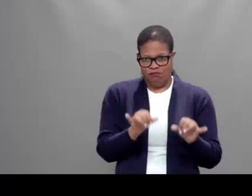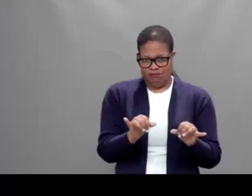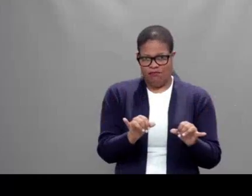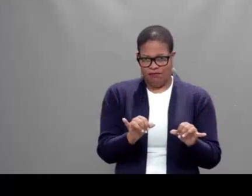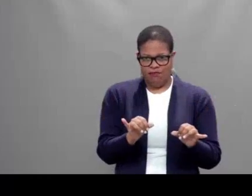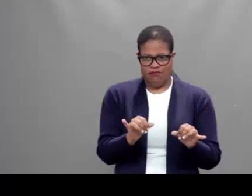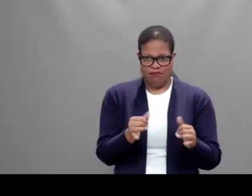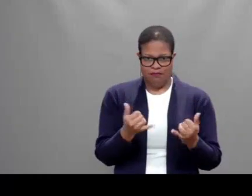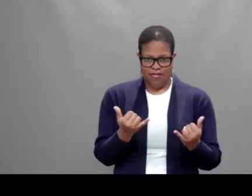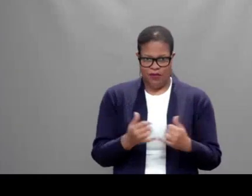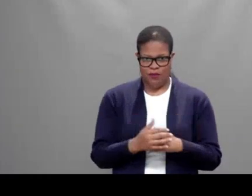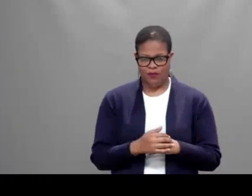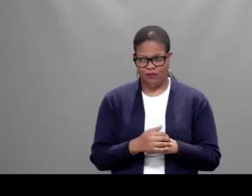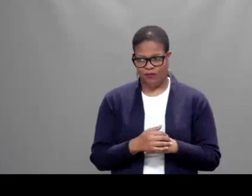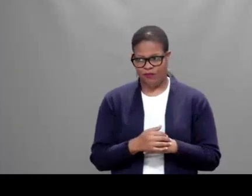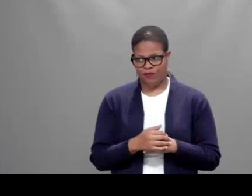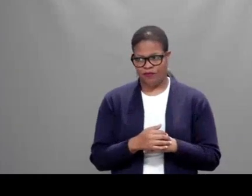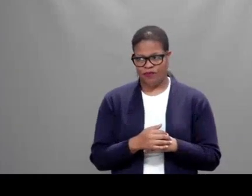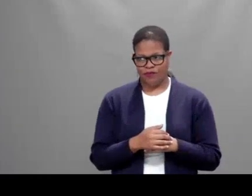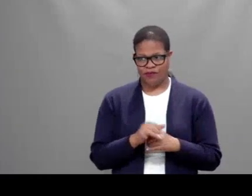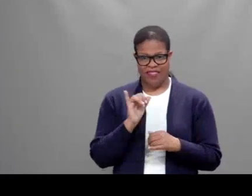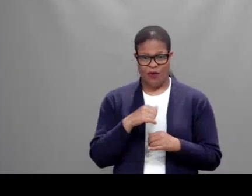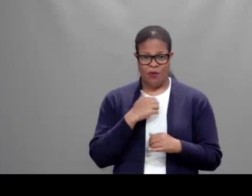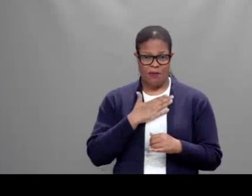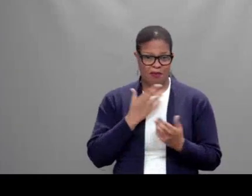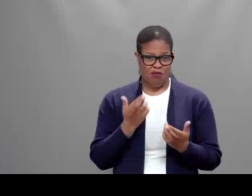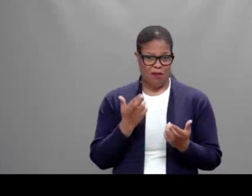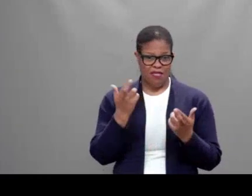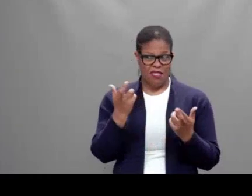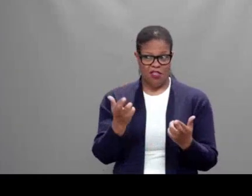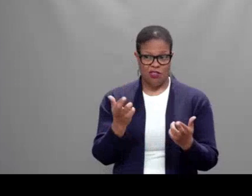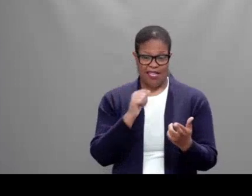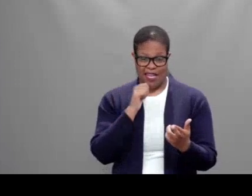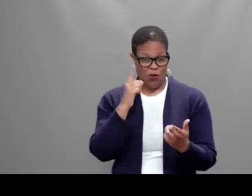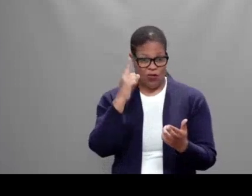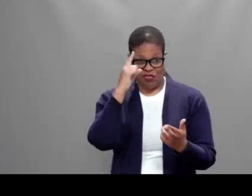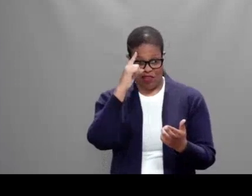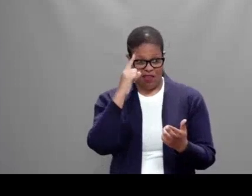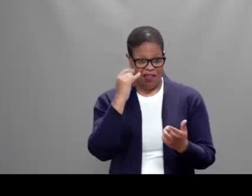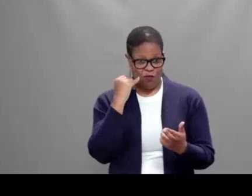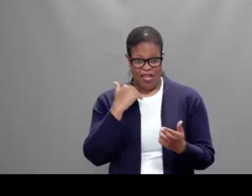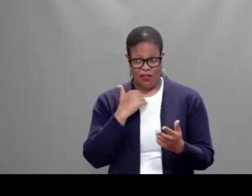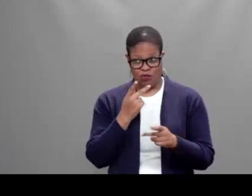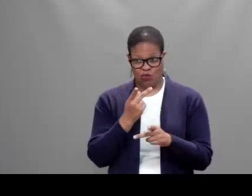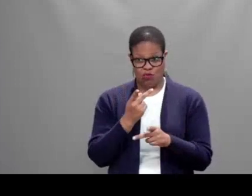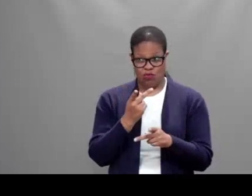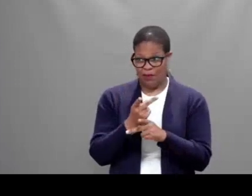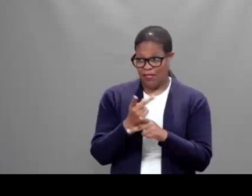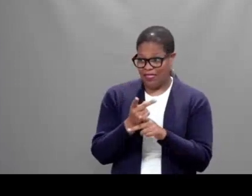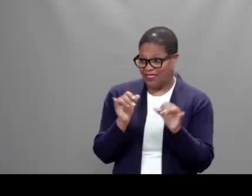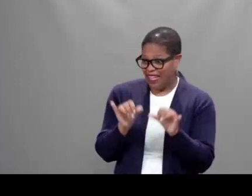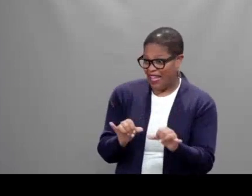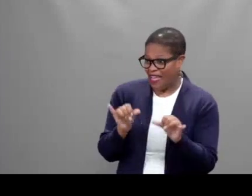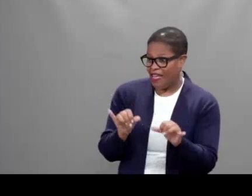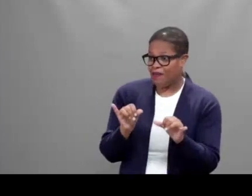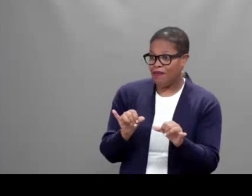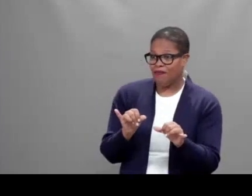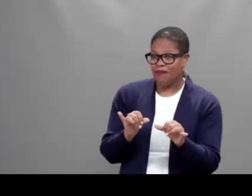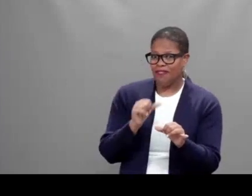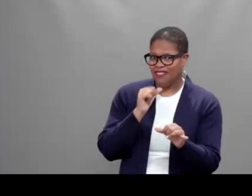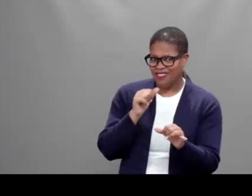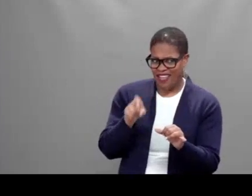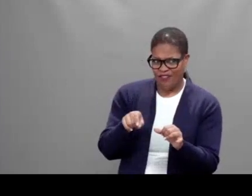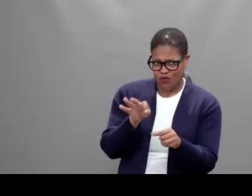now. And that would be my recommendation. I don't think if we have to keep it the same, it has to go as a